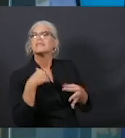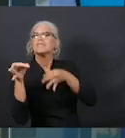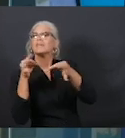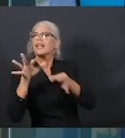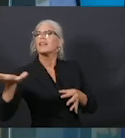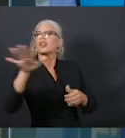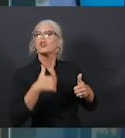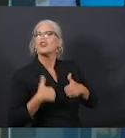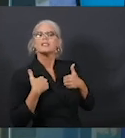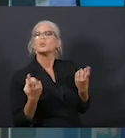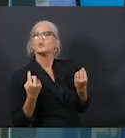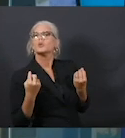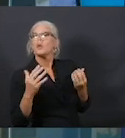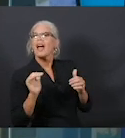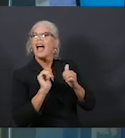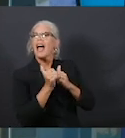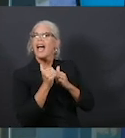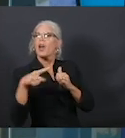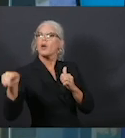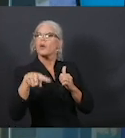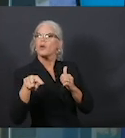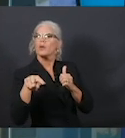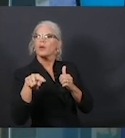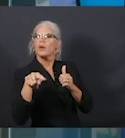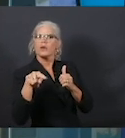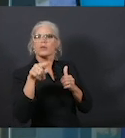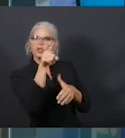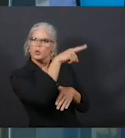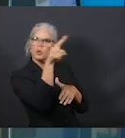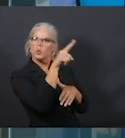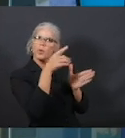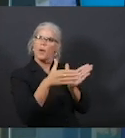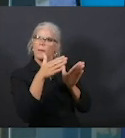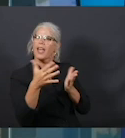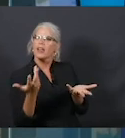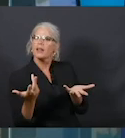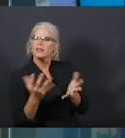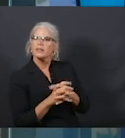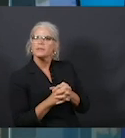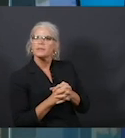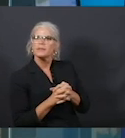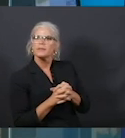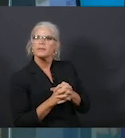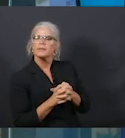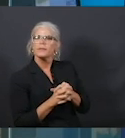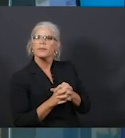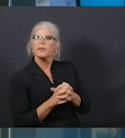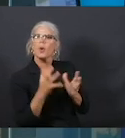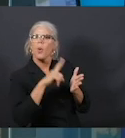in terms of how prepared you all are and what they can